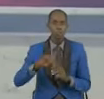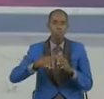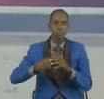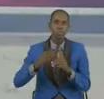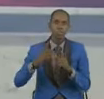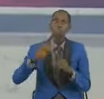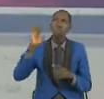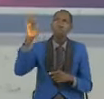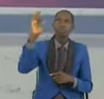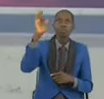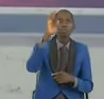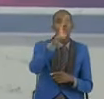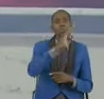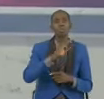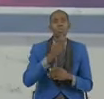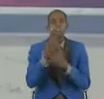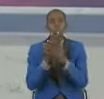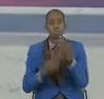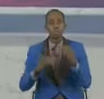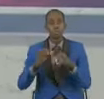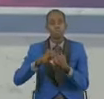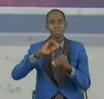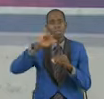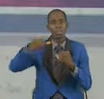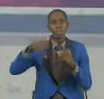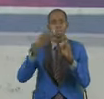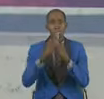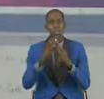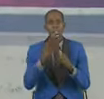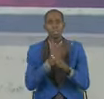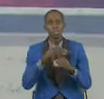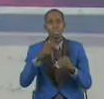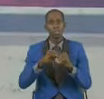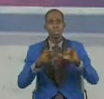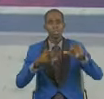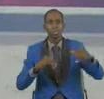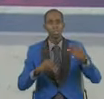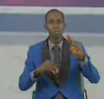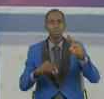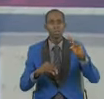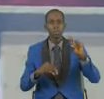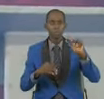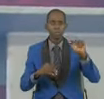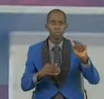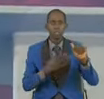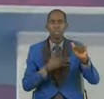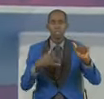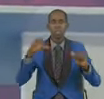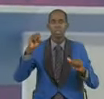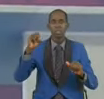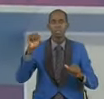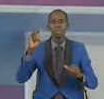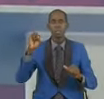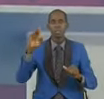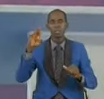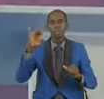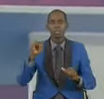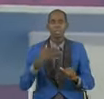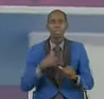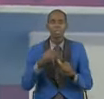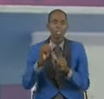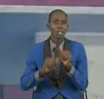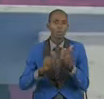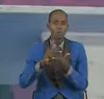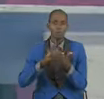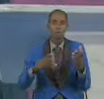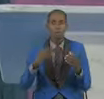both in Jerusalem and in Judea and in Samaria and to the uttermost part of the earth.